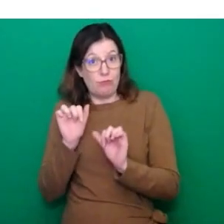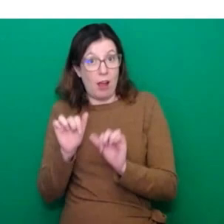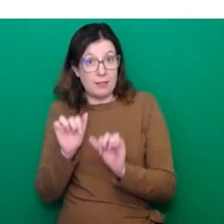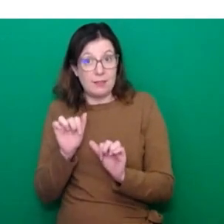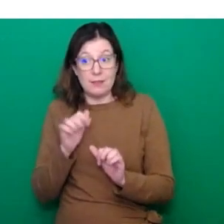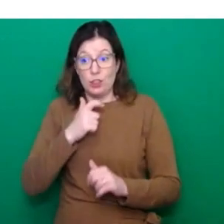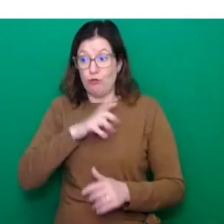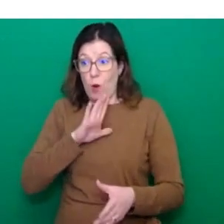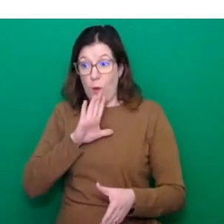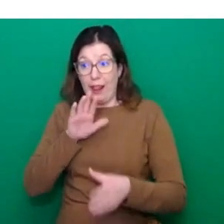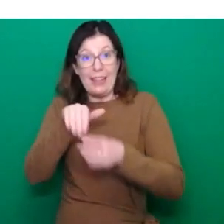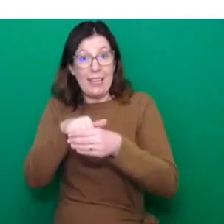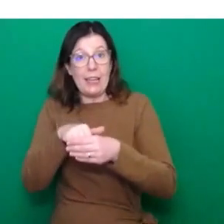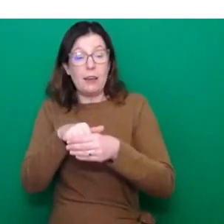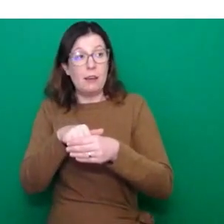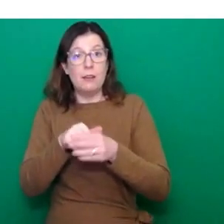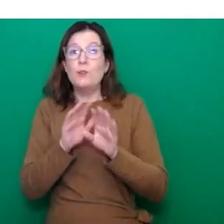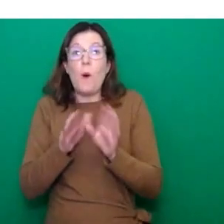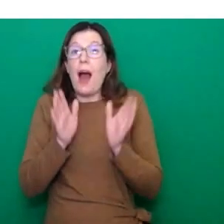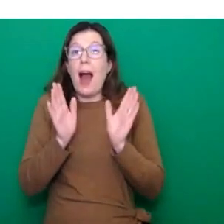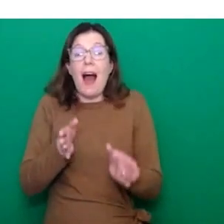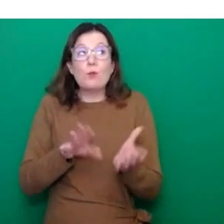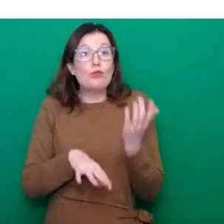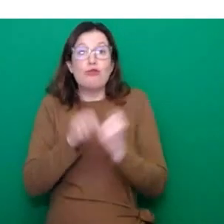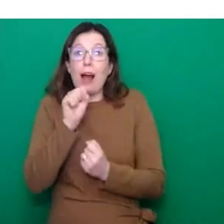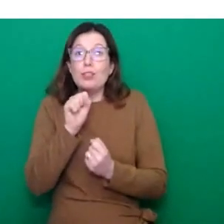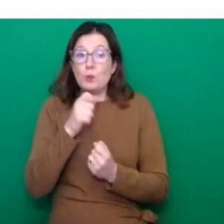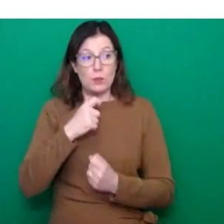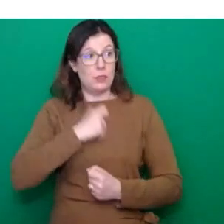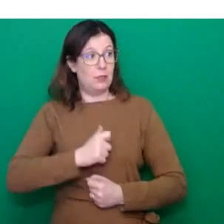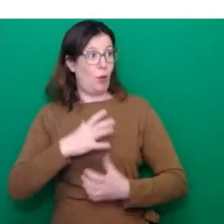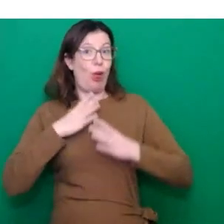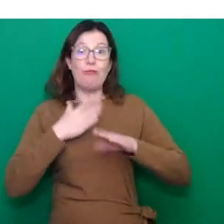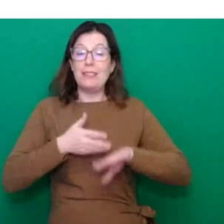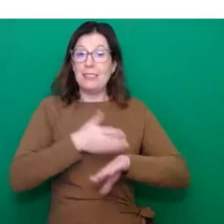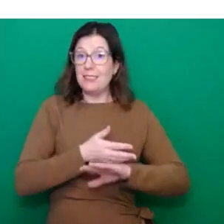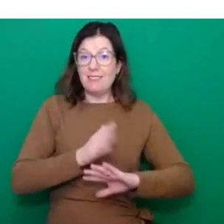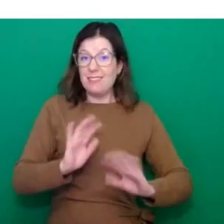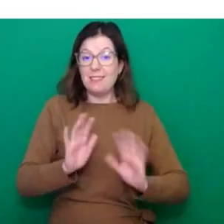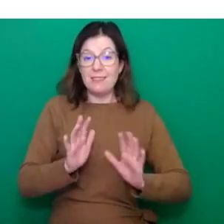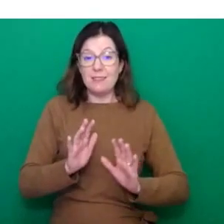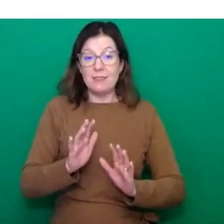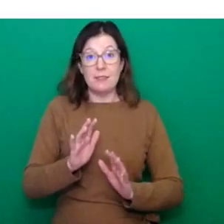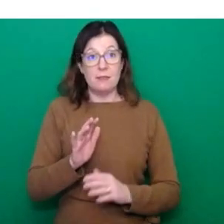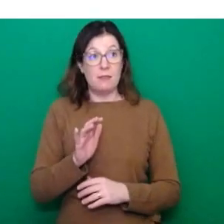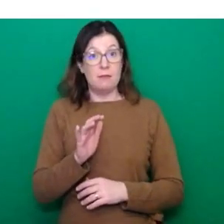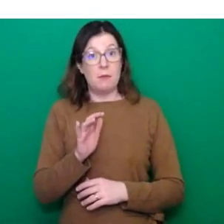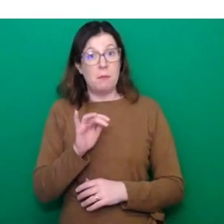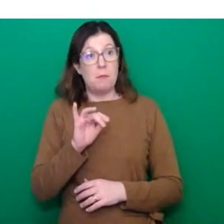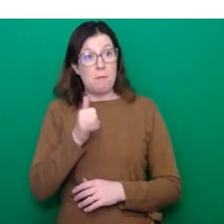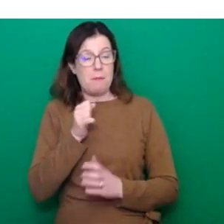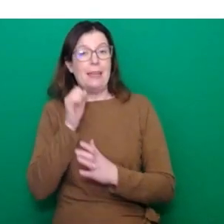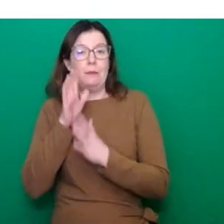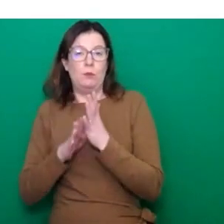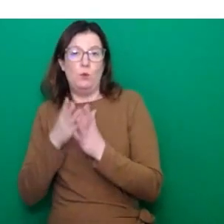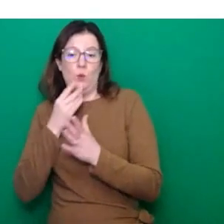these roles from a non-graduate entry route. I mean, it may be that it makes sense to then have a bit of experience